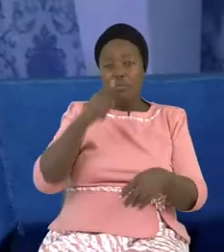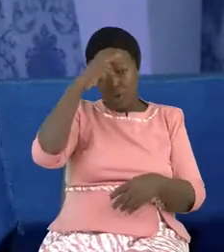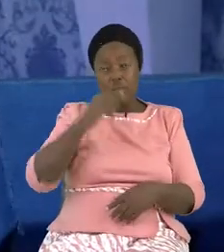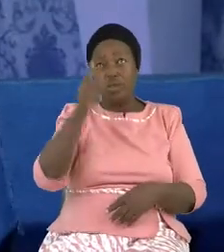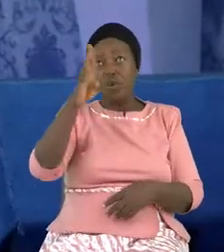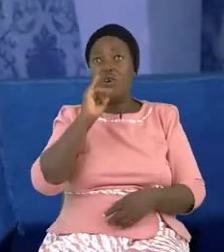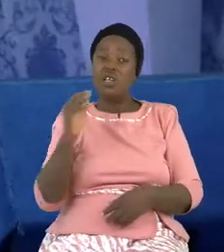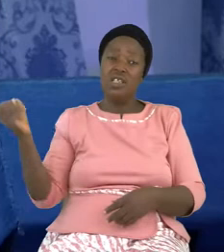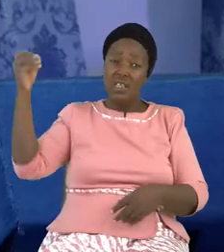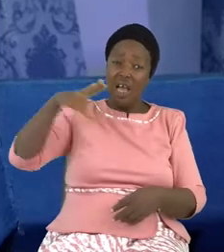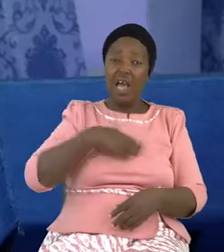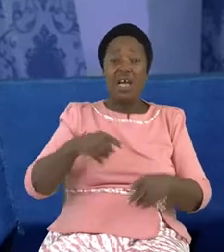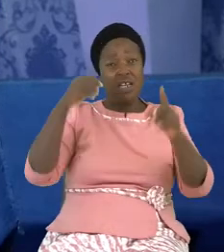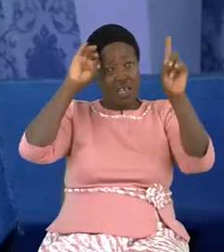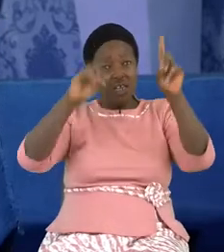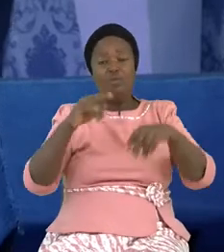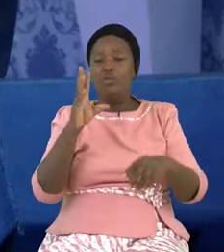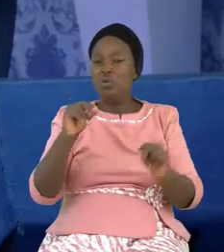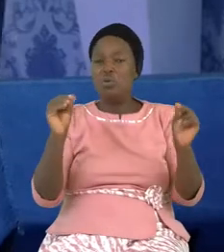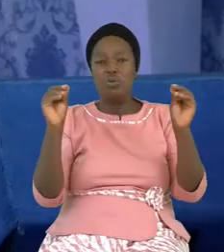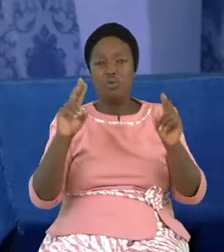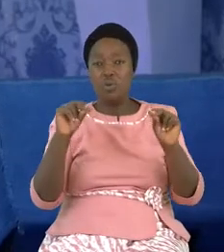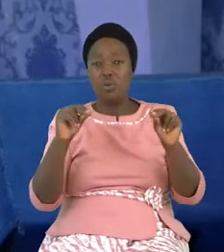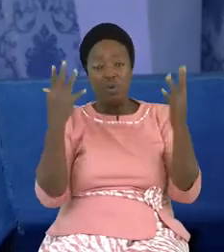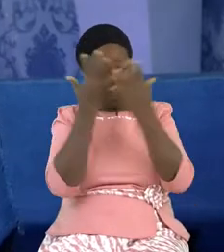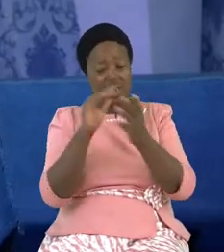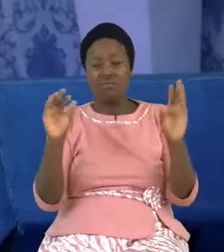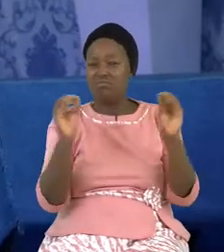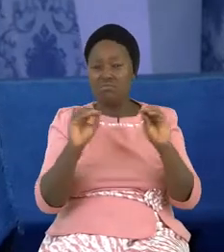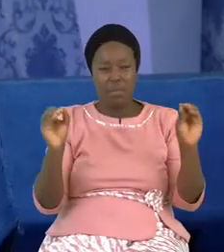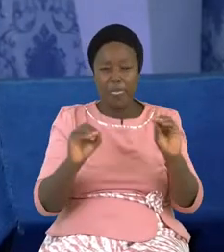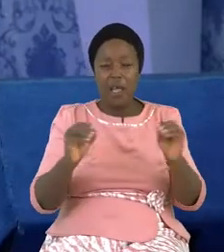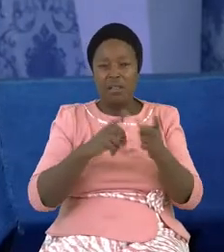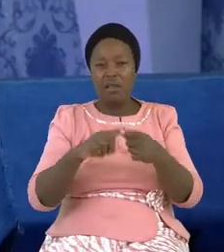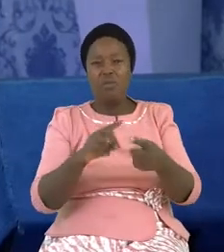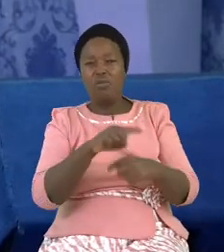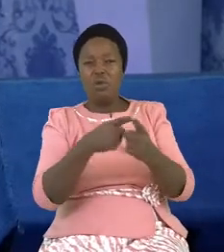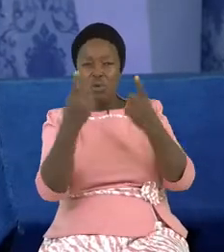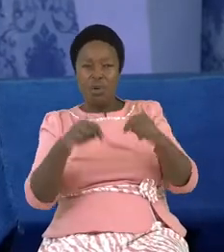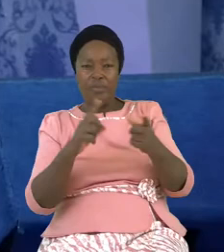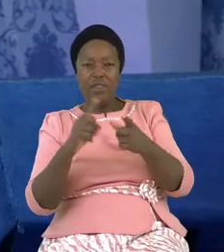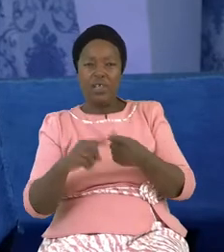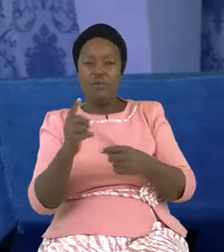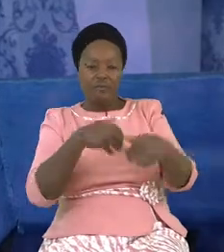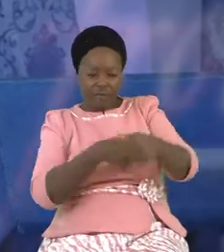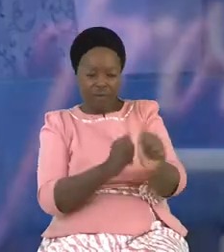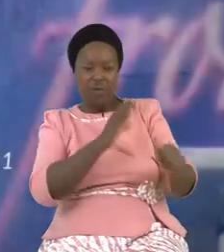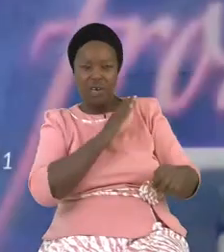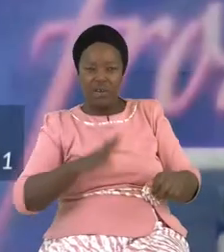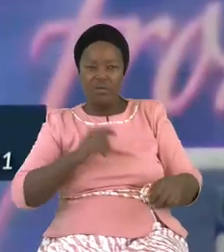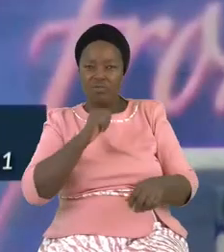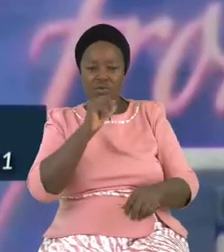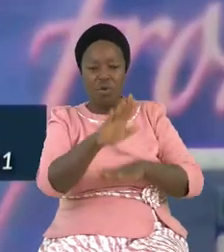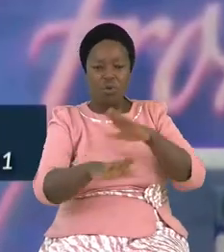in him is no darkness at all. And when you come and you follow Christ, you will not walk in